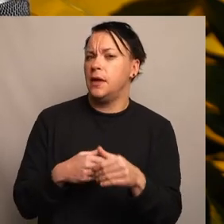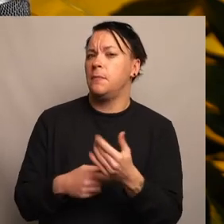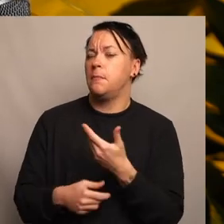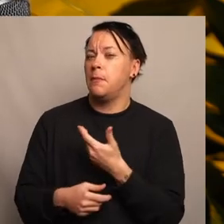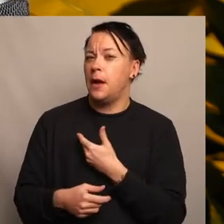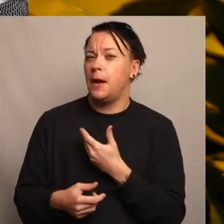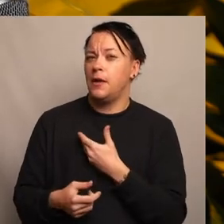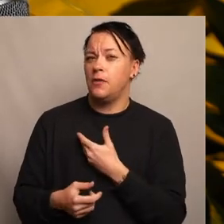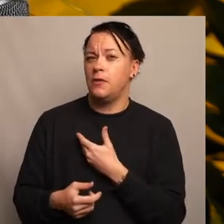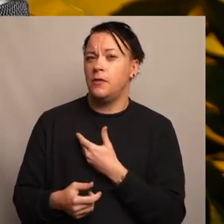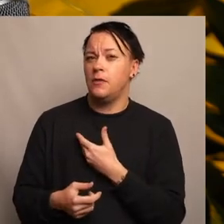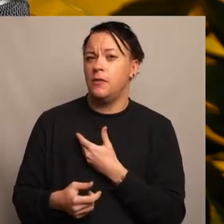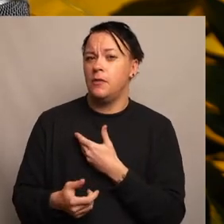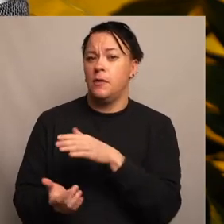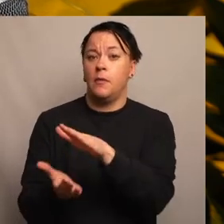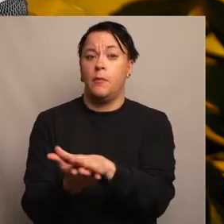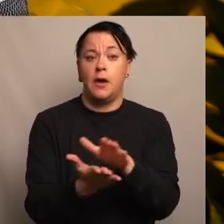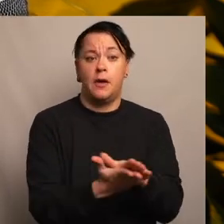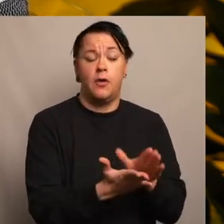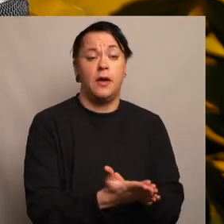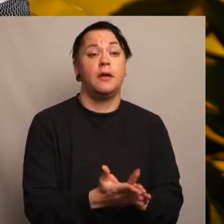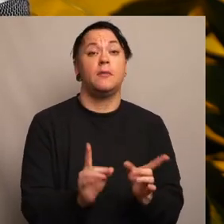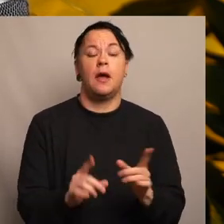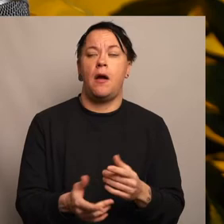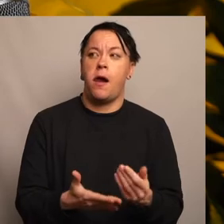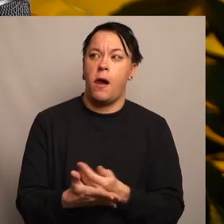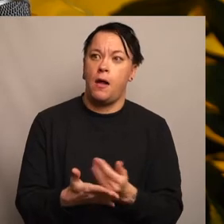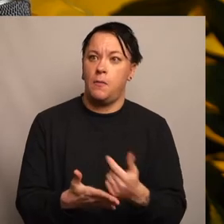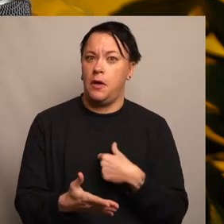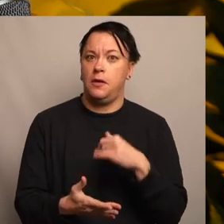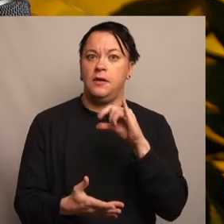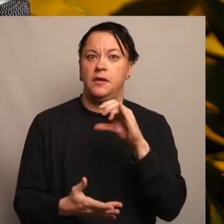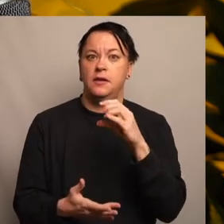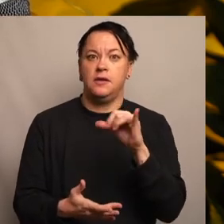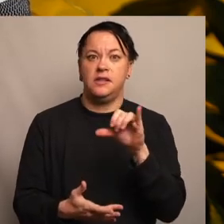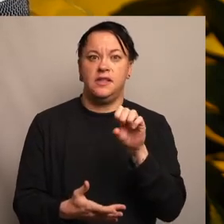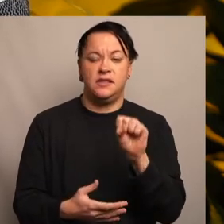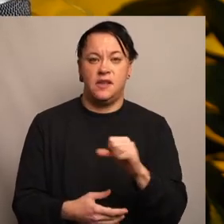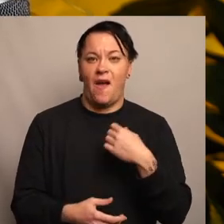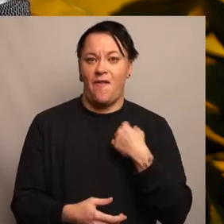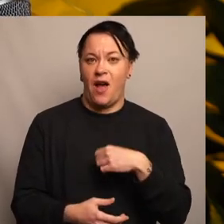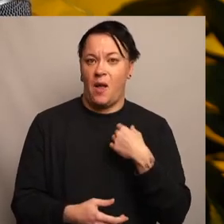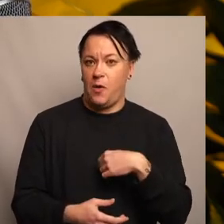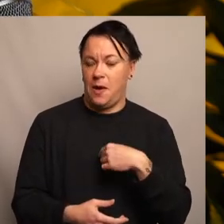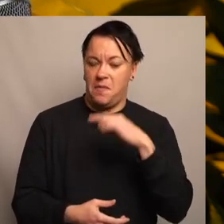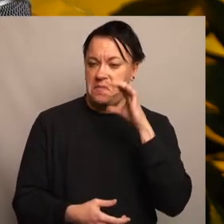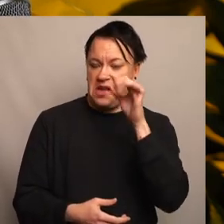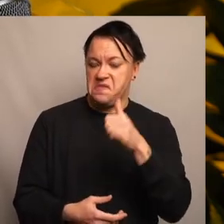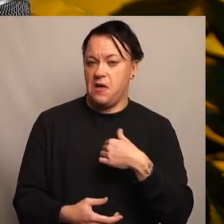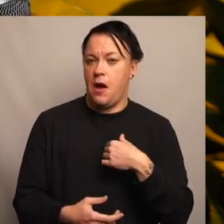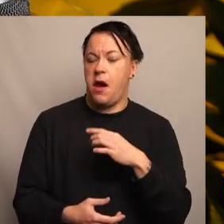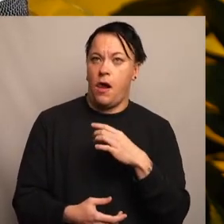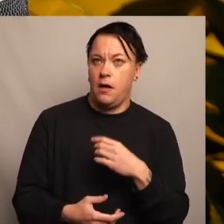just pretend I'm a cis white guy, but which I'm not, but like I'm not a cis guy, but